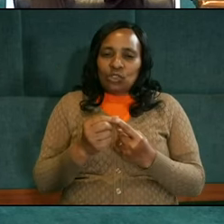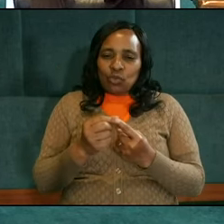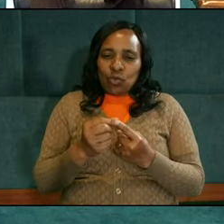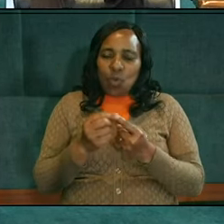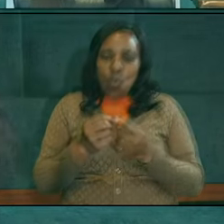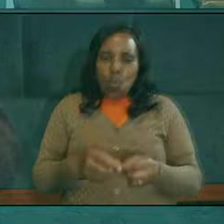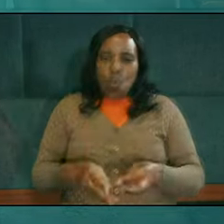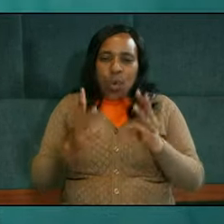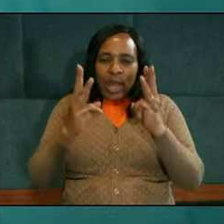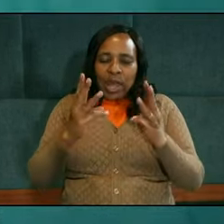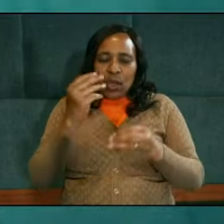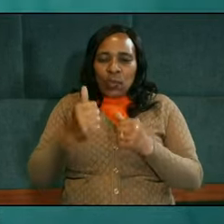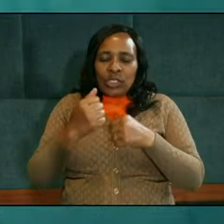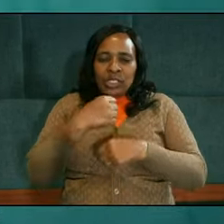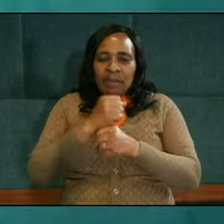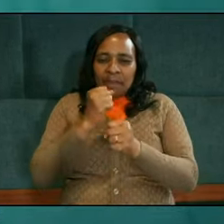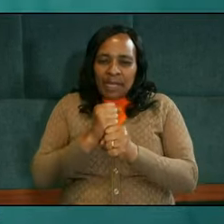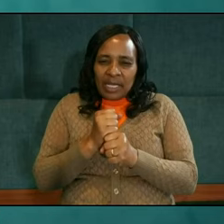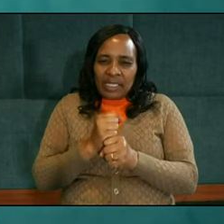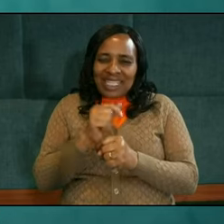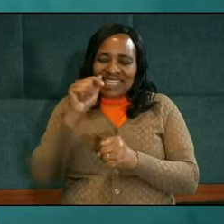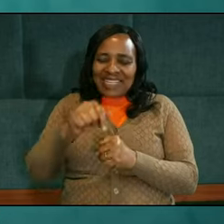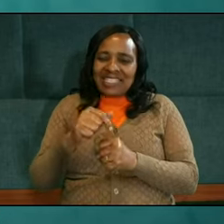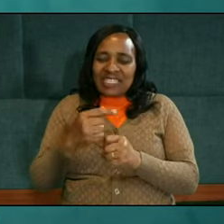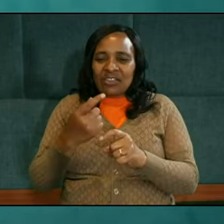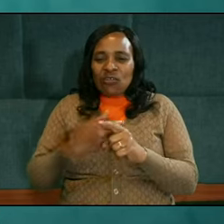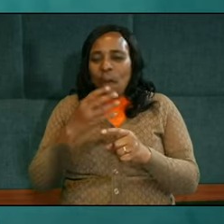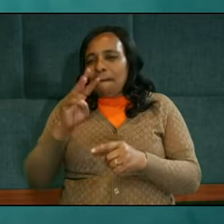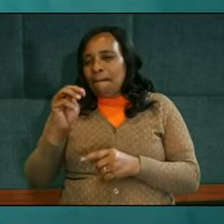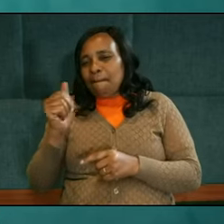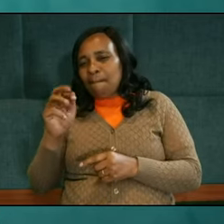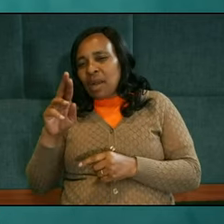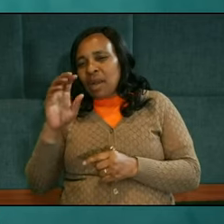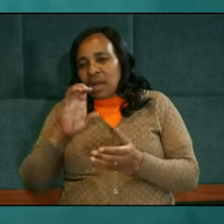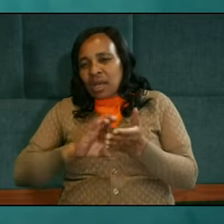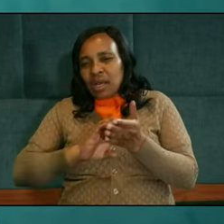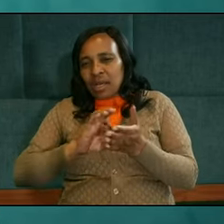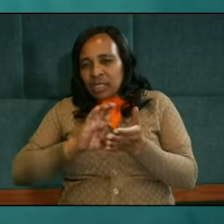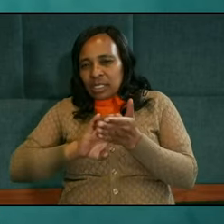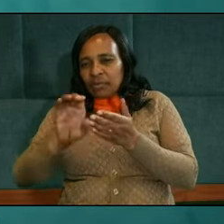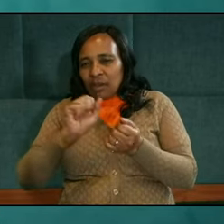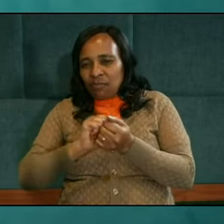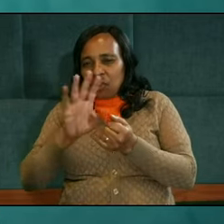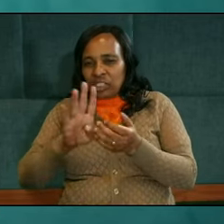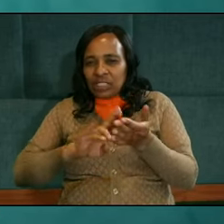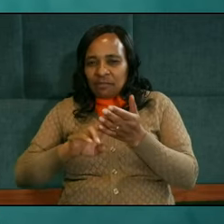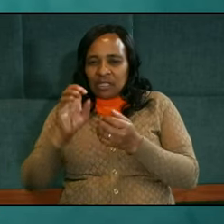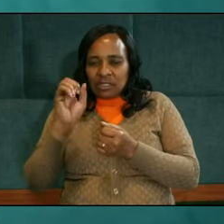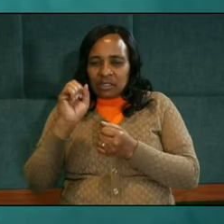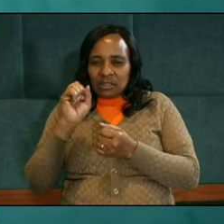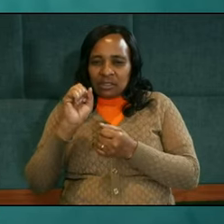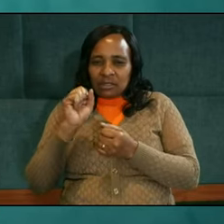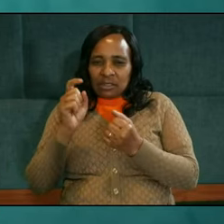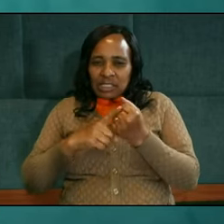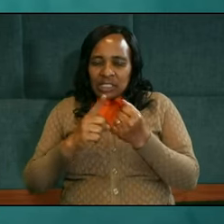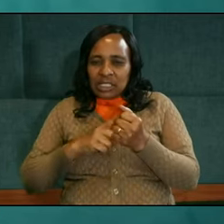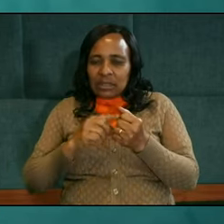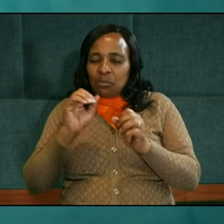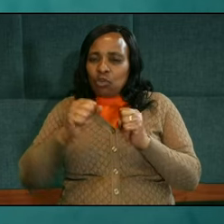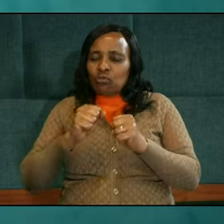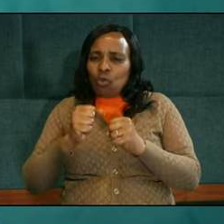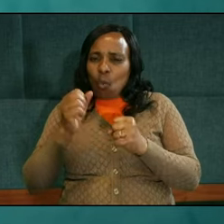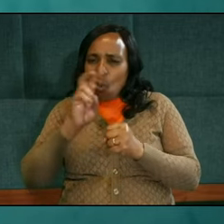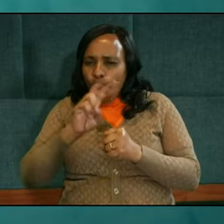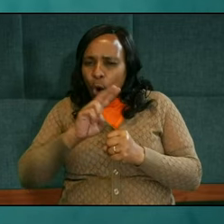me that says, this is from Mark chapter 14, verse 38. It says that, "Watch and pray so that you'll not fall into